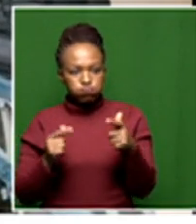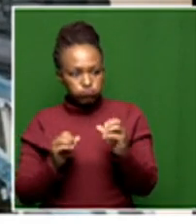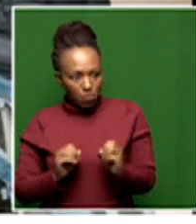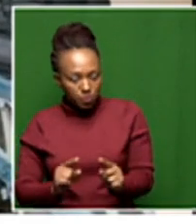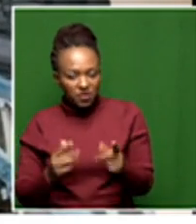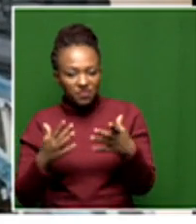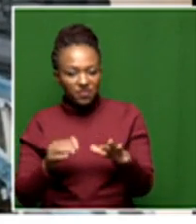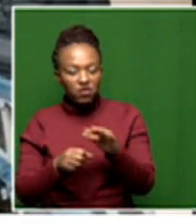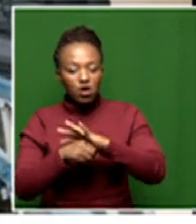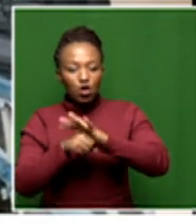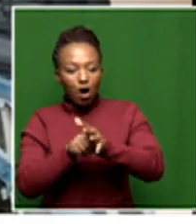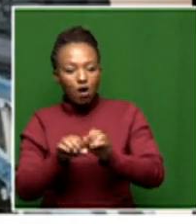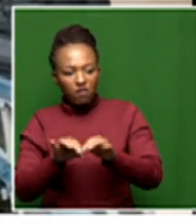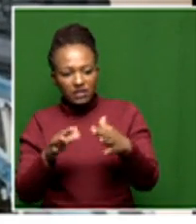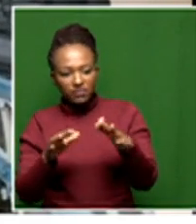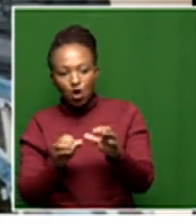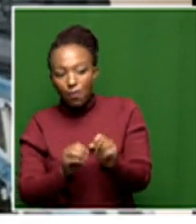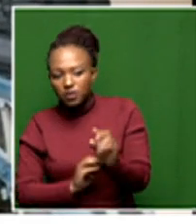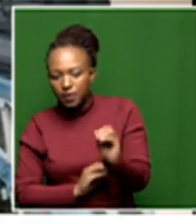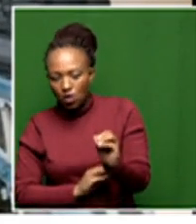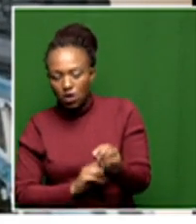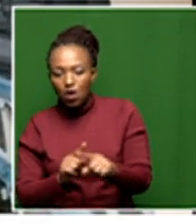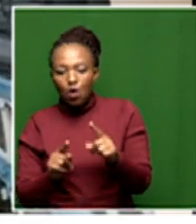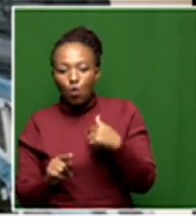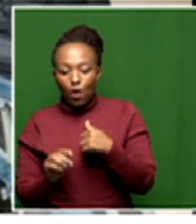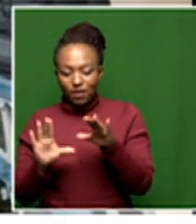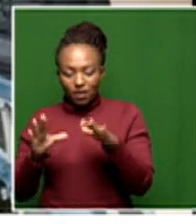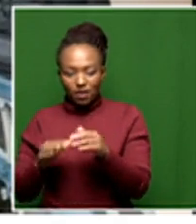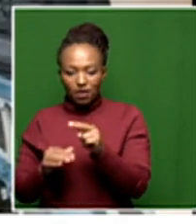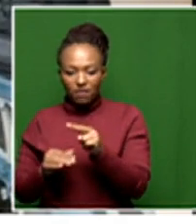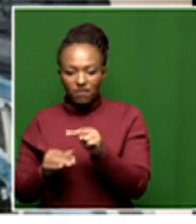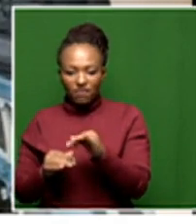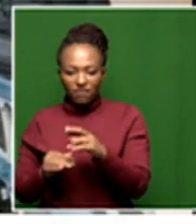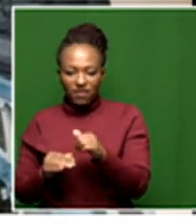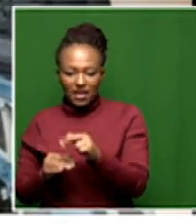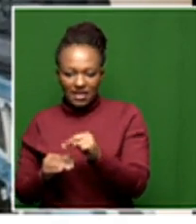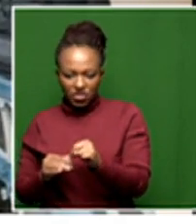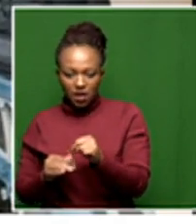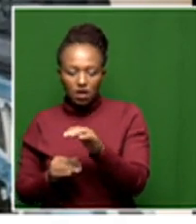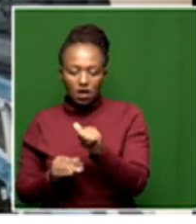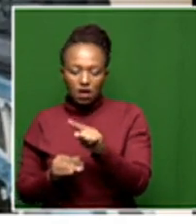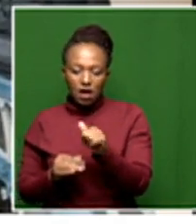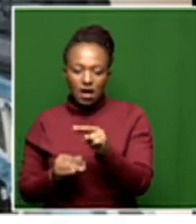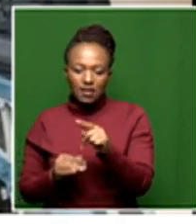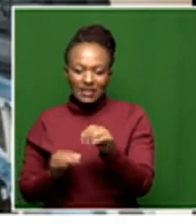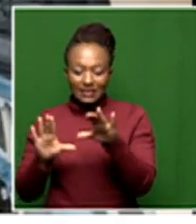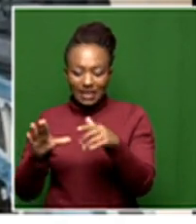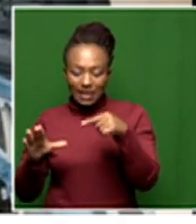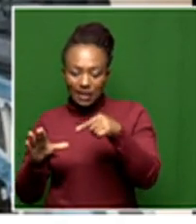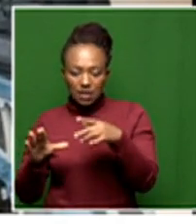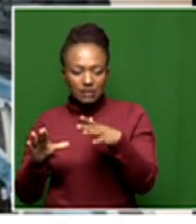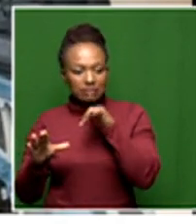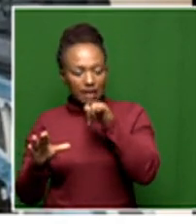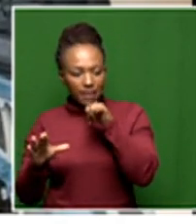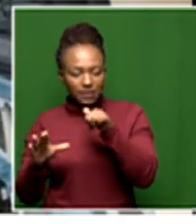opportunity from a cargo perspective. So, I mean, Virgin Atlantic is absolutely committed to returning to South Africa, even under these very stringent